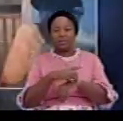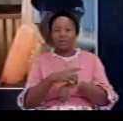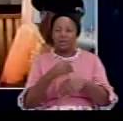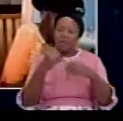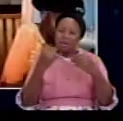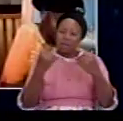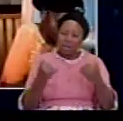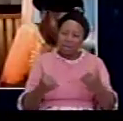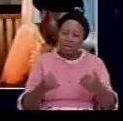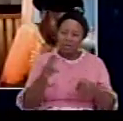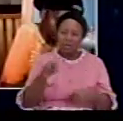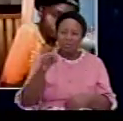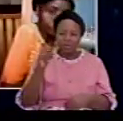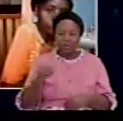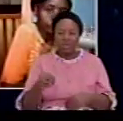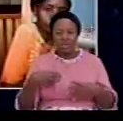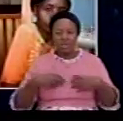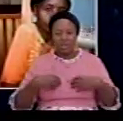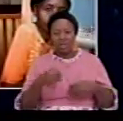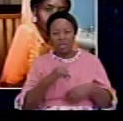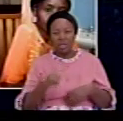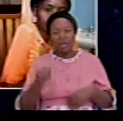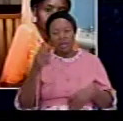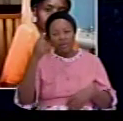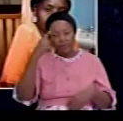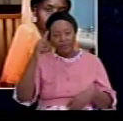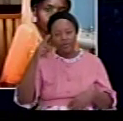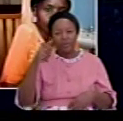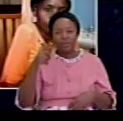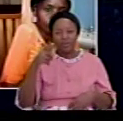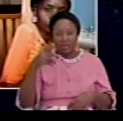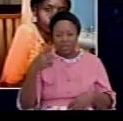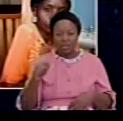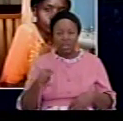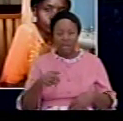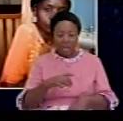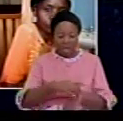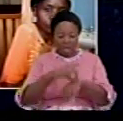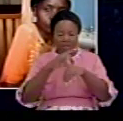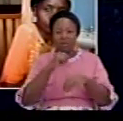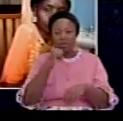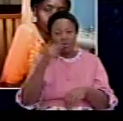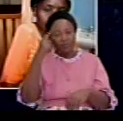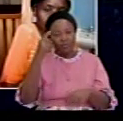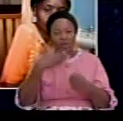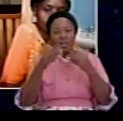you need healing for the earth, not for heaven.